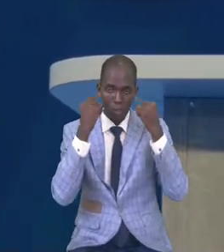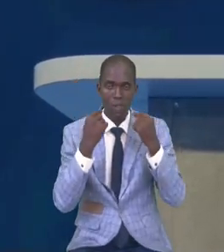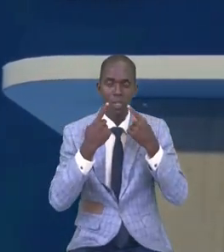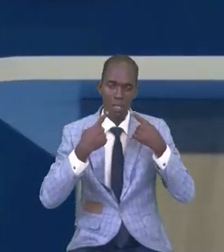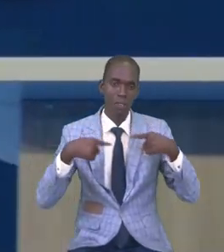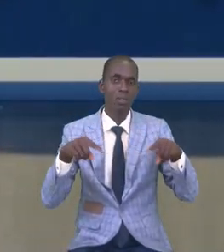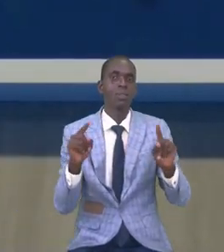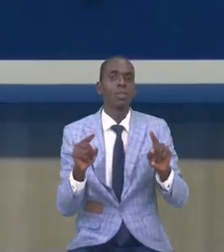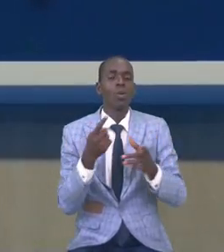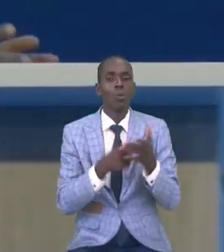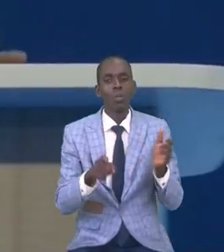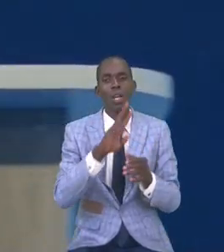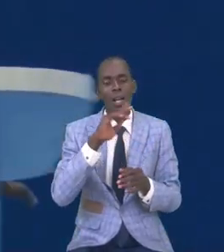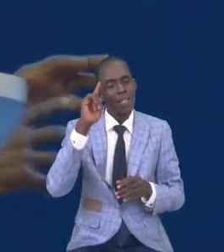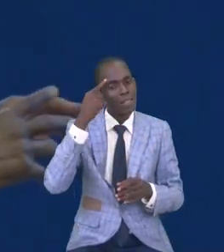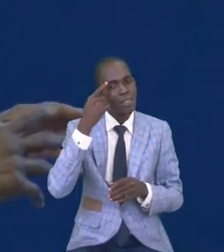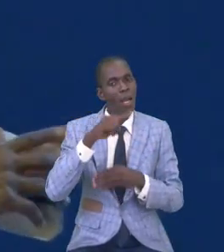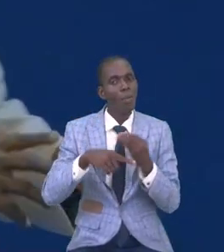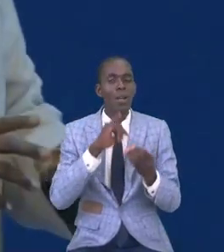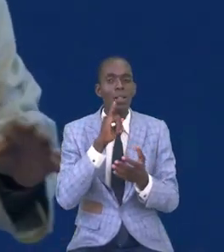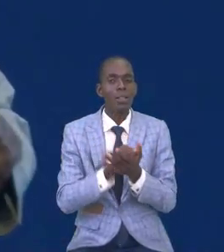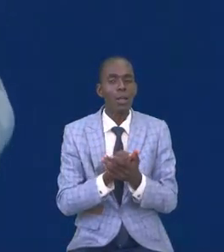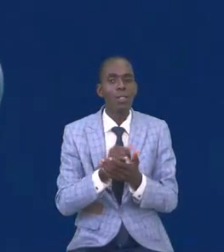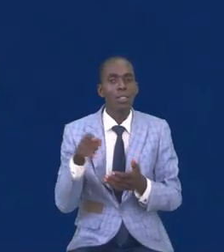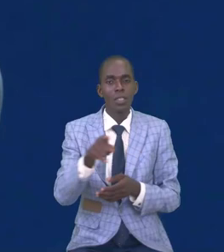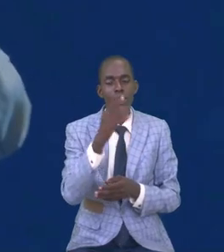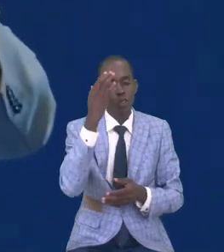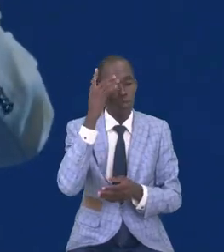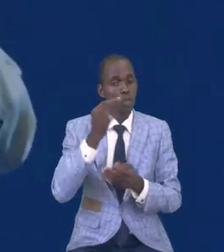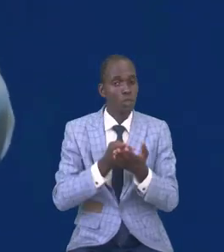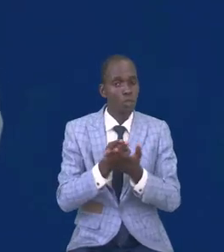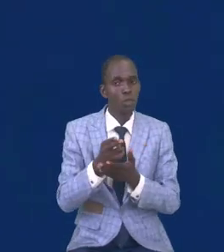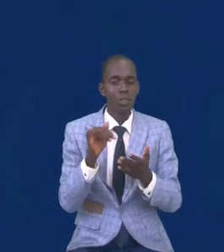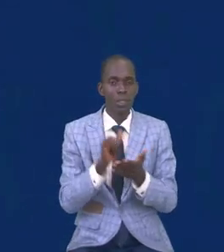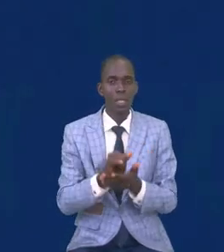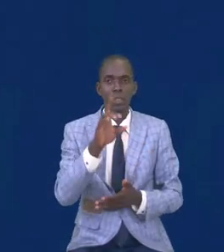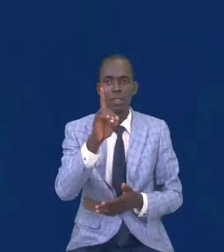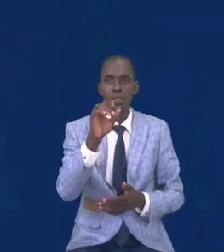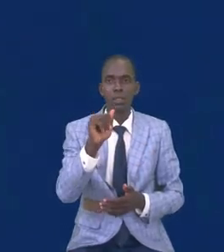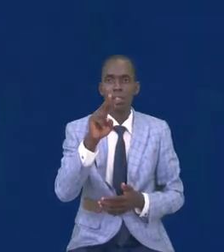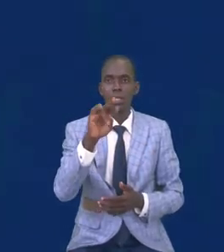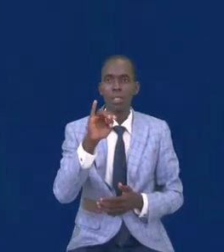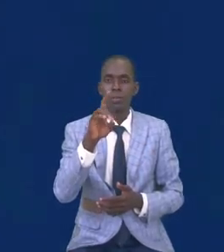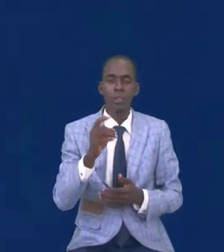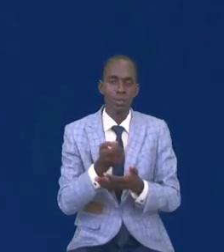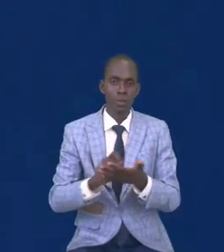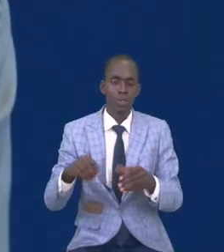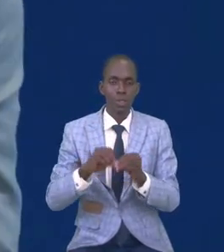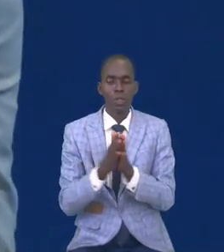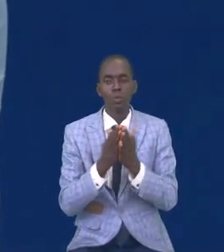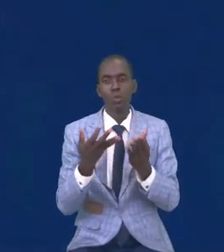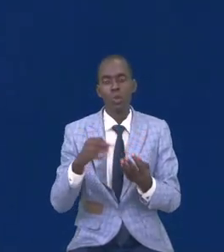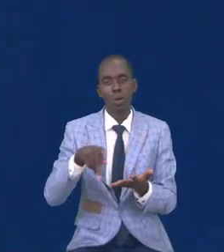they were thinking about, they knew the truth that David wrote about in the Psalms. Many of